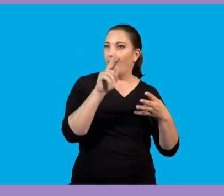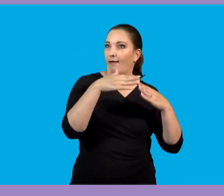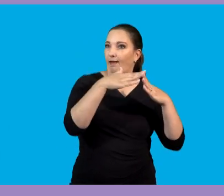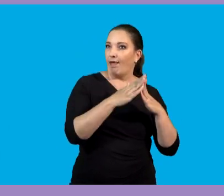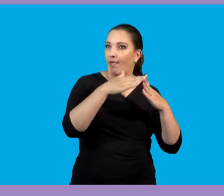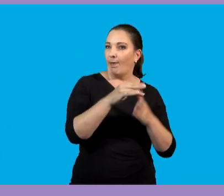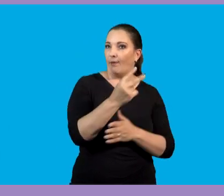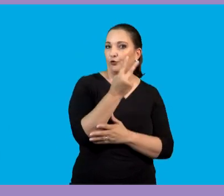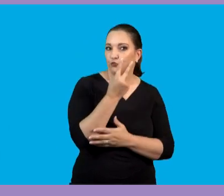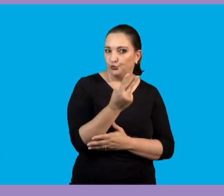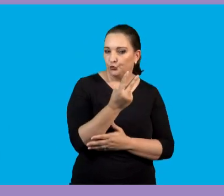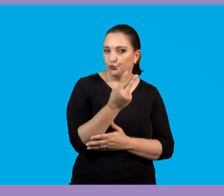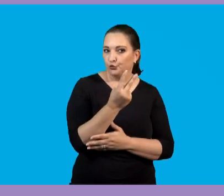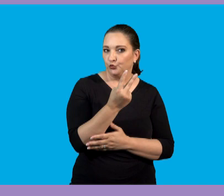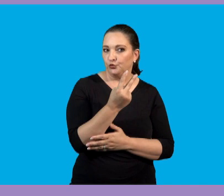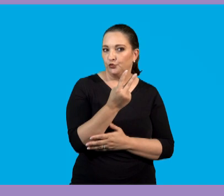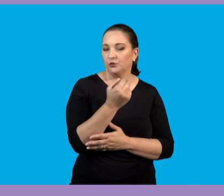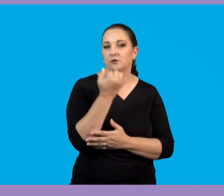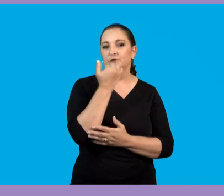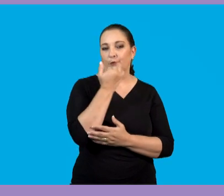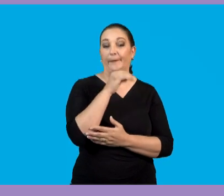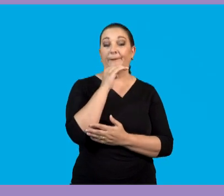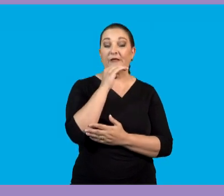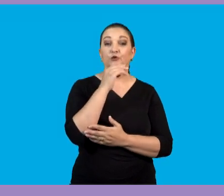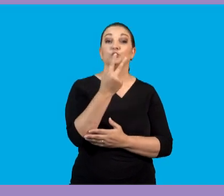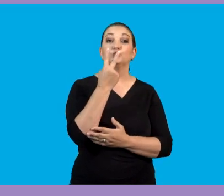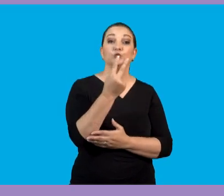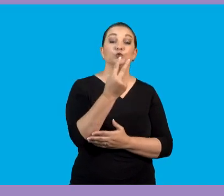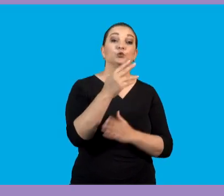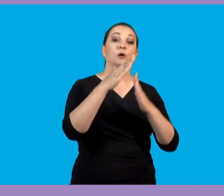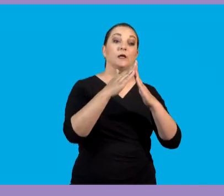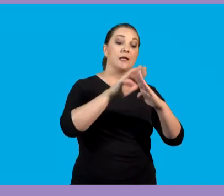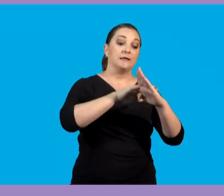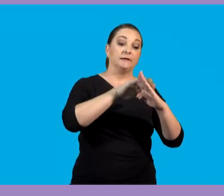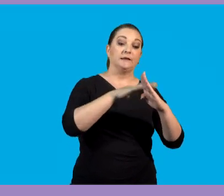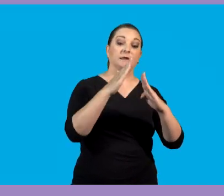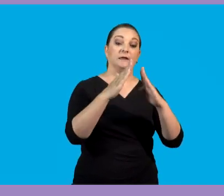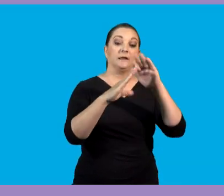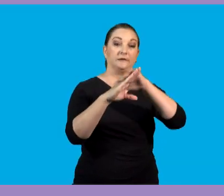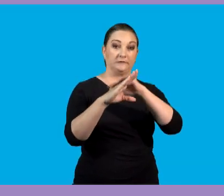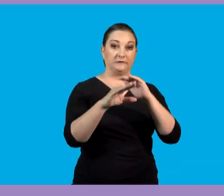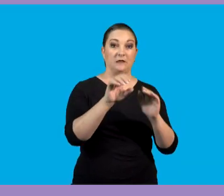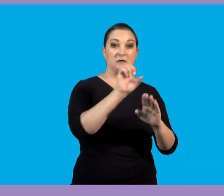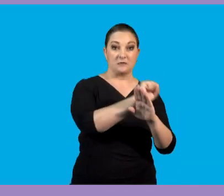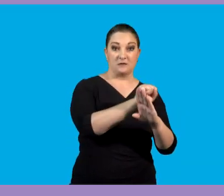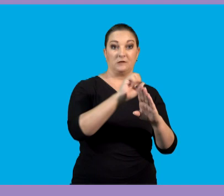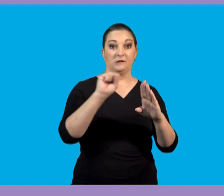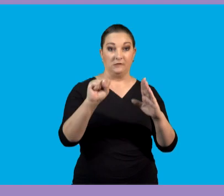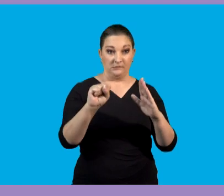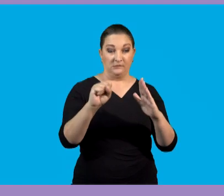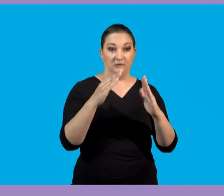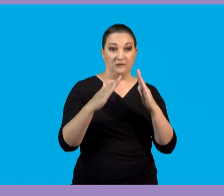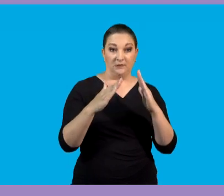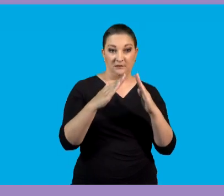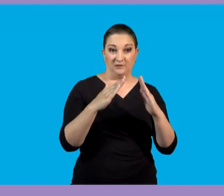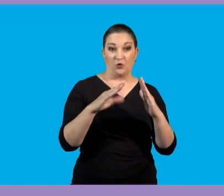So remember, we have the side, that have two sides. So we have the side, or we have